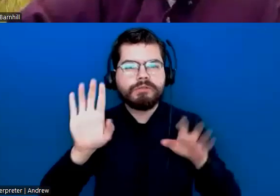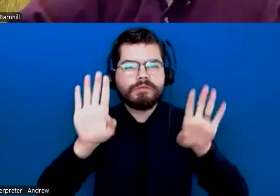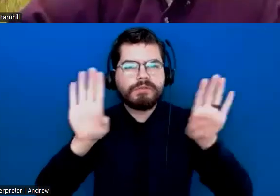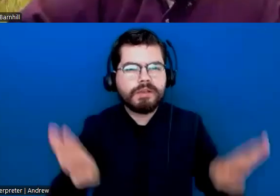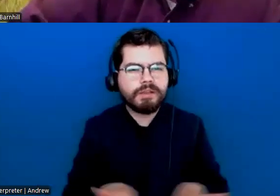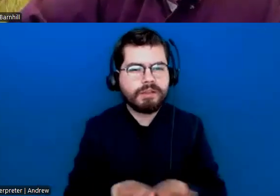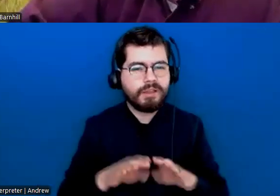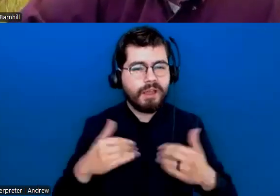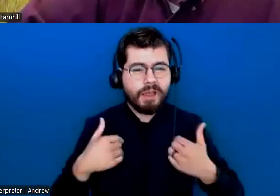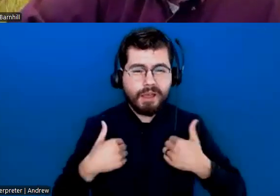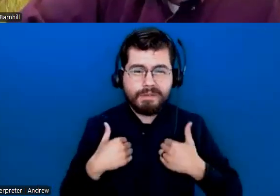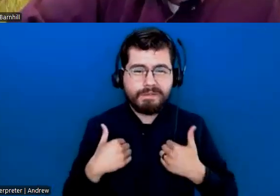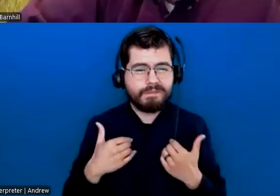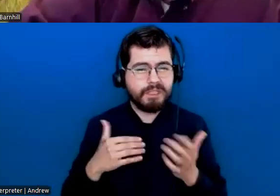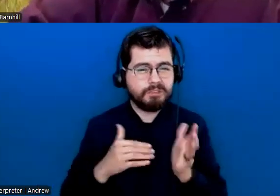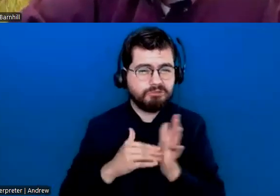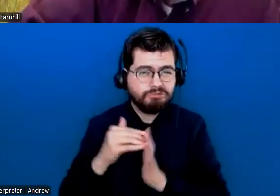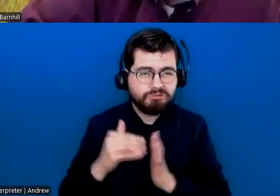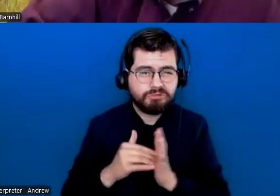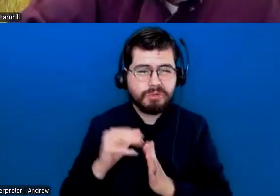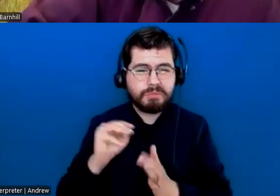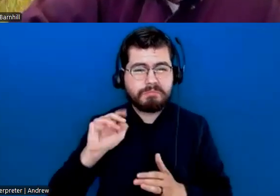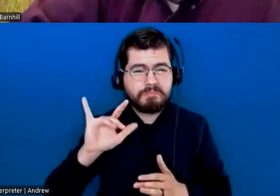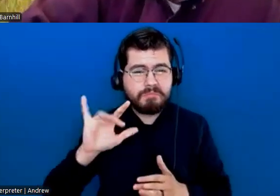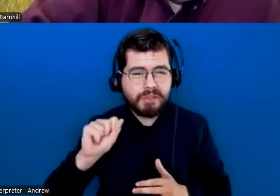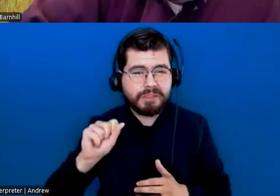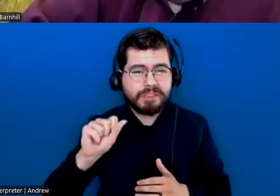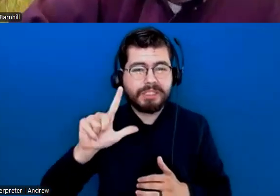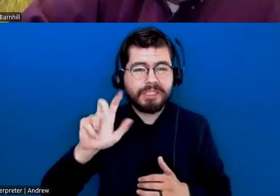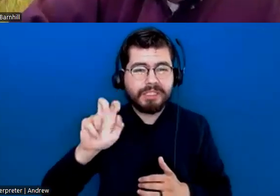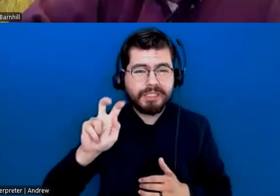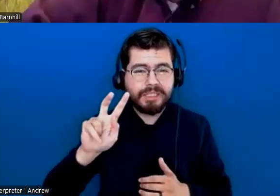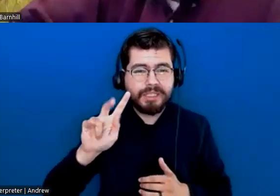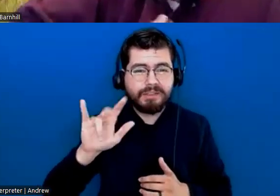levees. Many of the tributaries have been